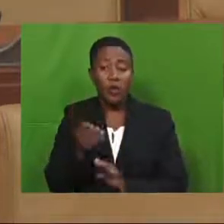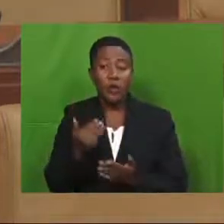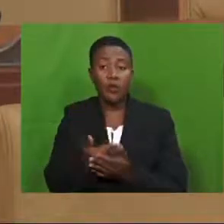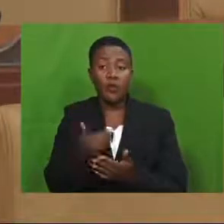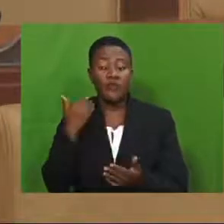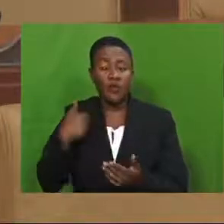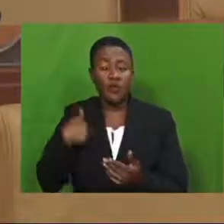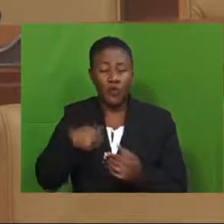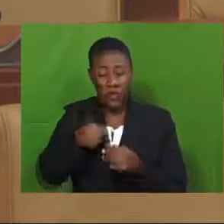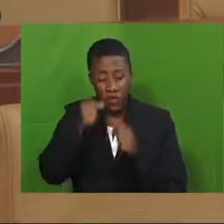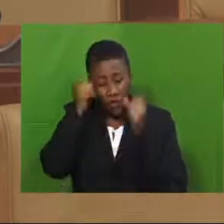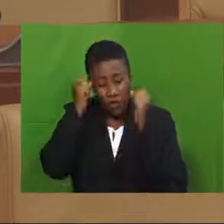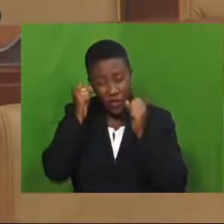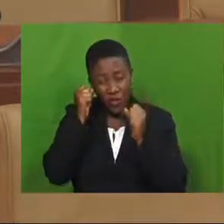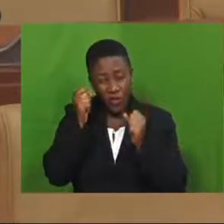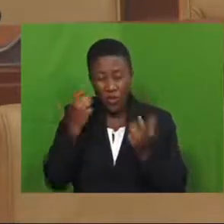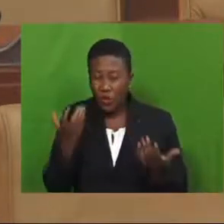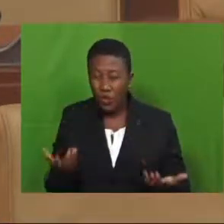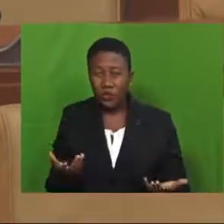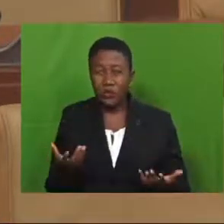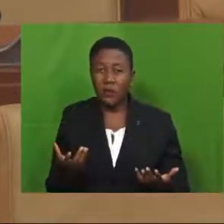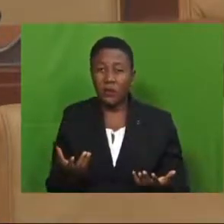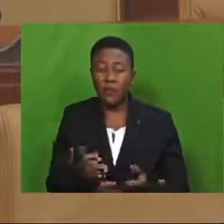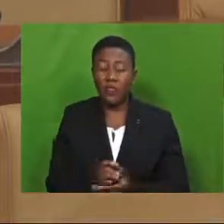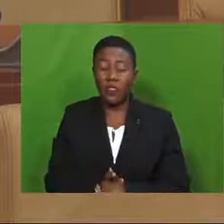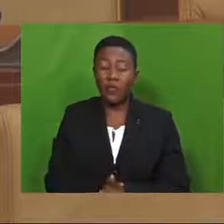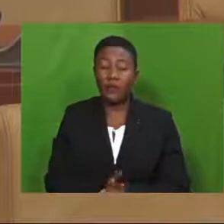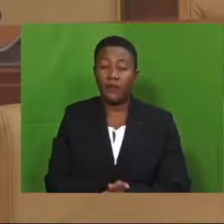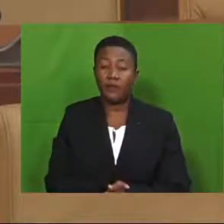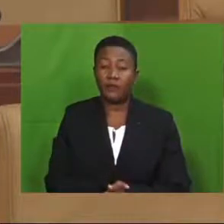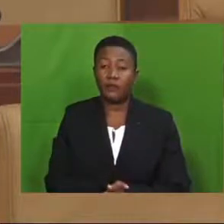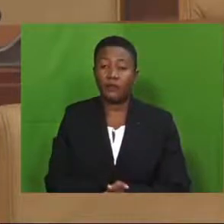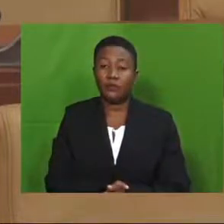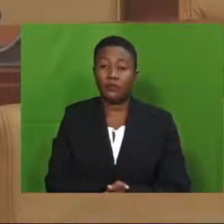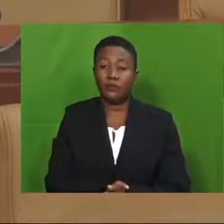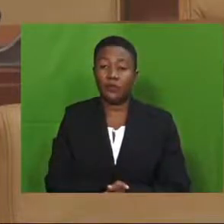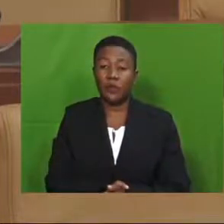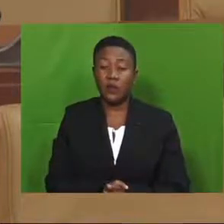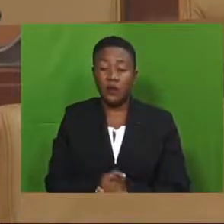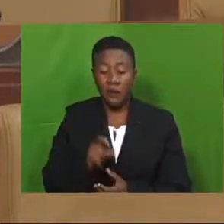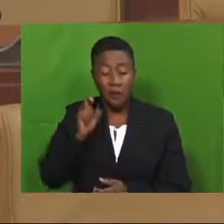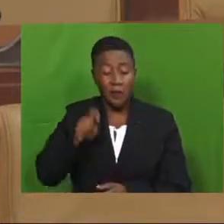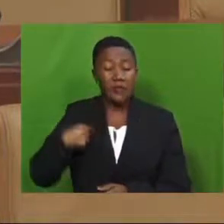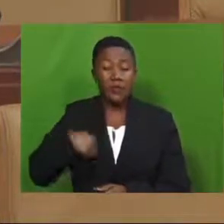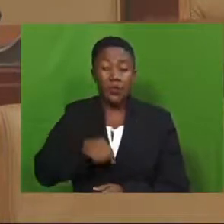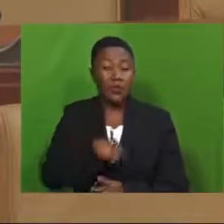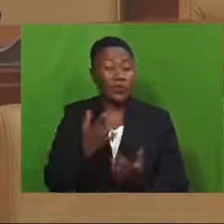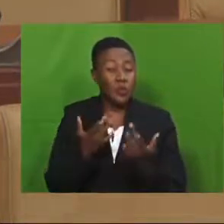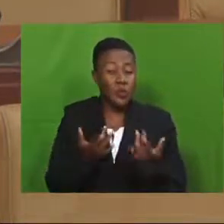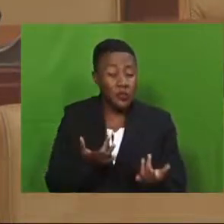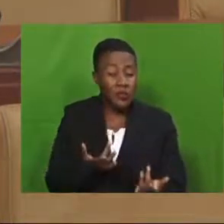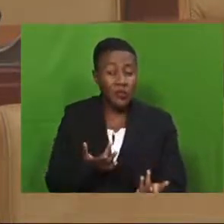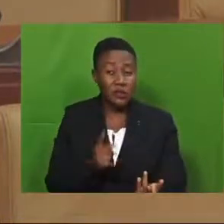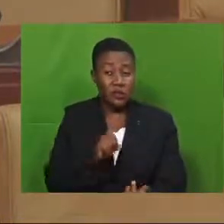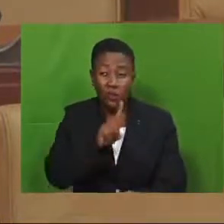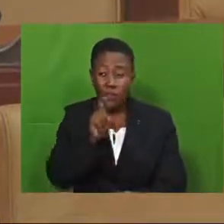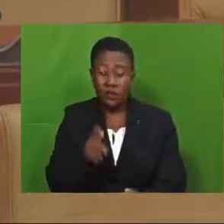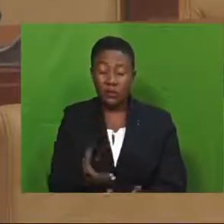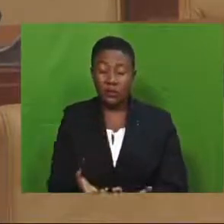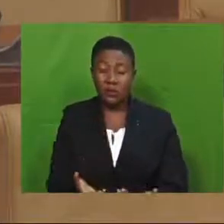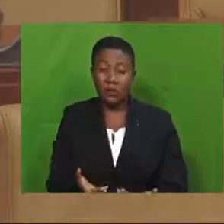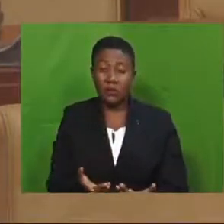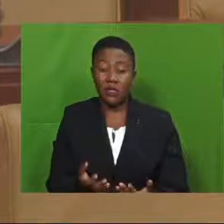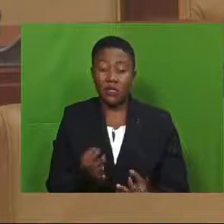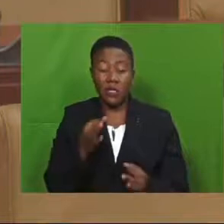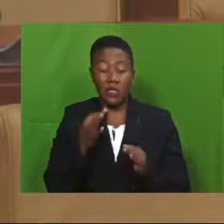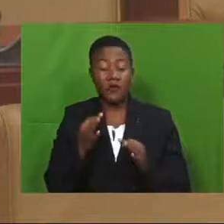in place to stop that? Should we wait? So I think that they should take this up. If